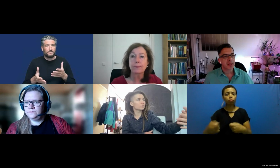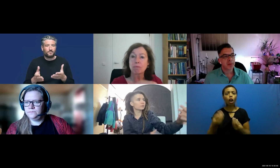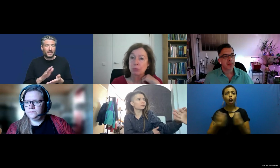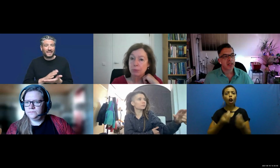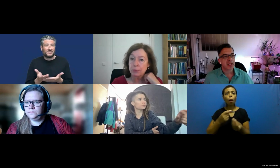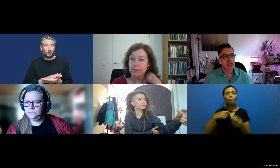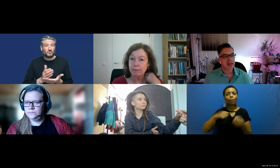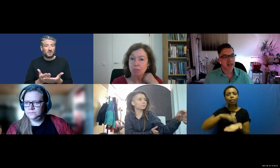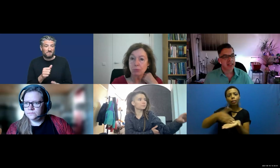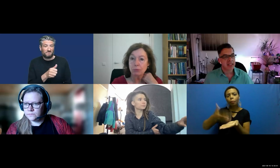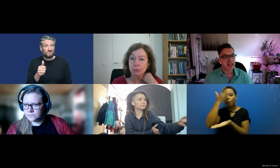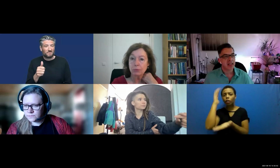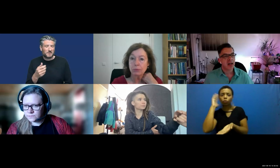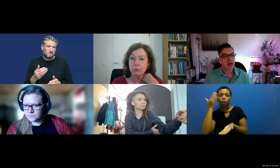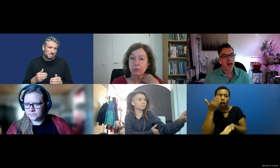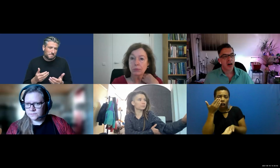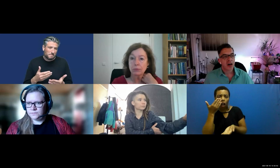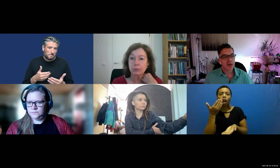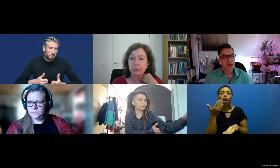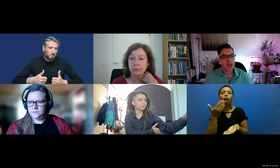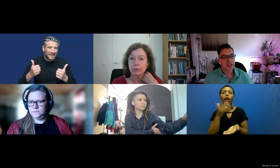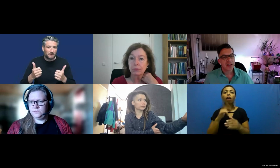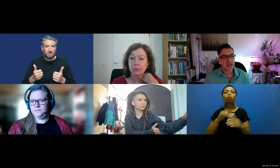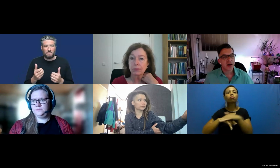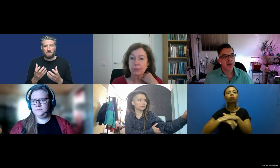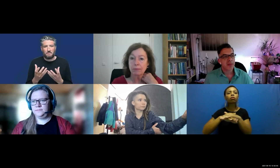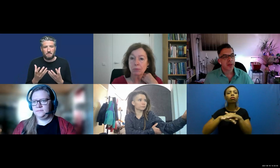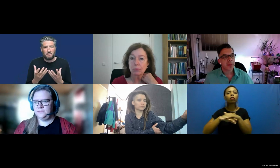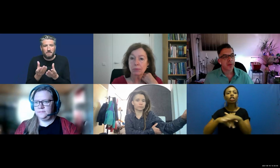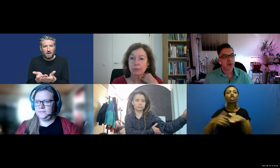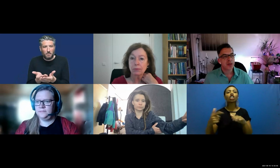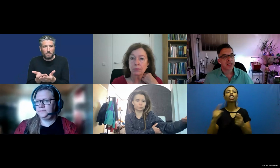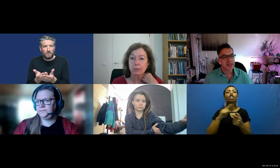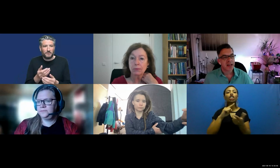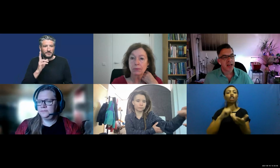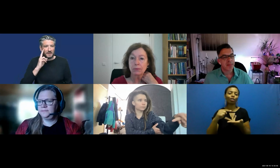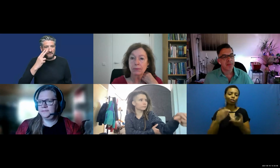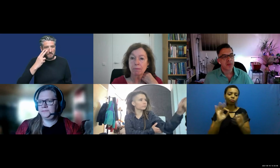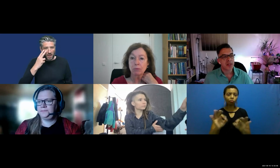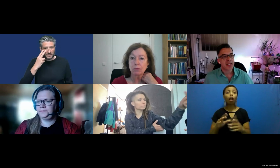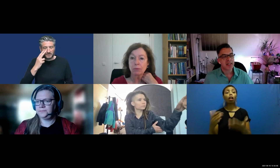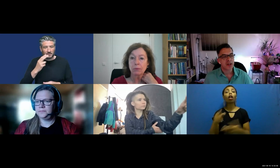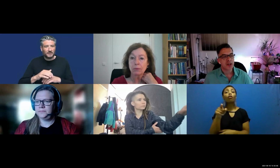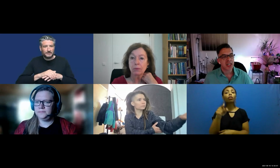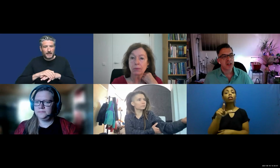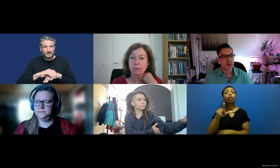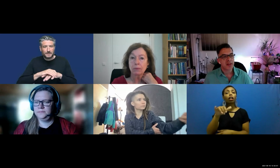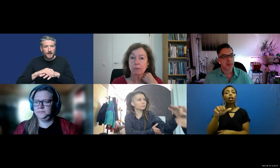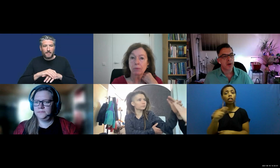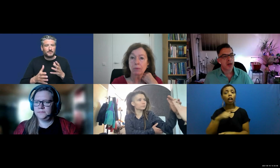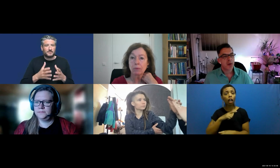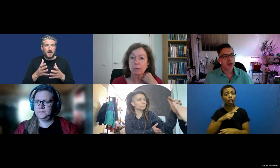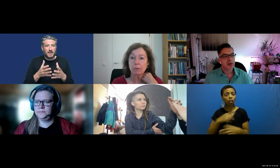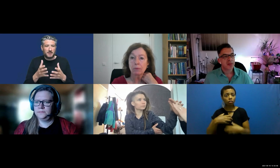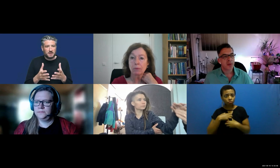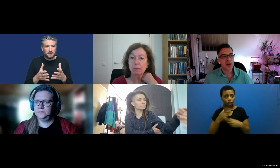deafblind people in tactile signing. Are you, Lisa, and other people doing the same that we can exchange with